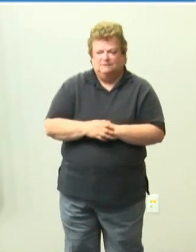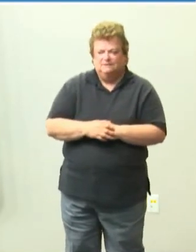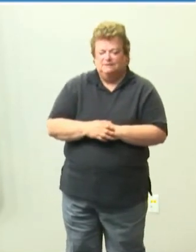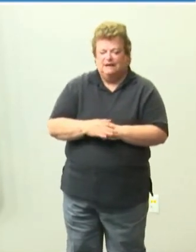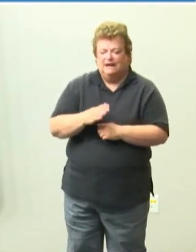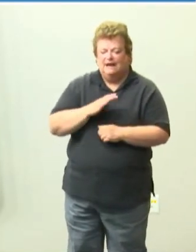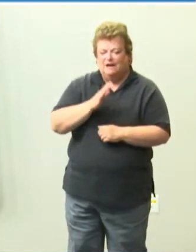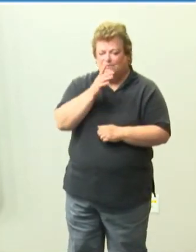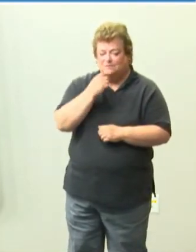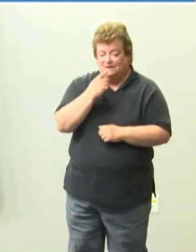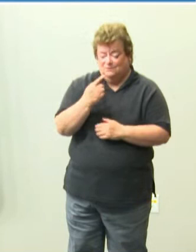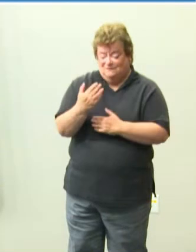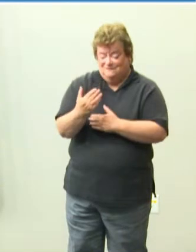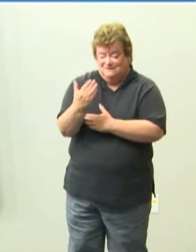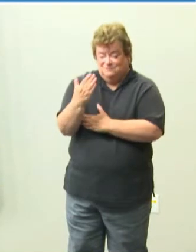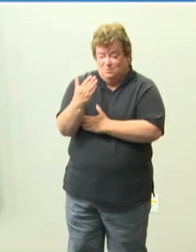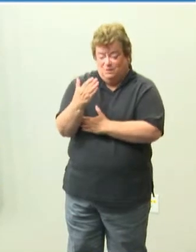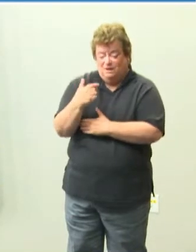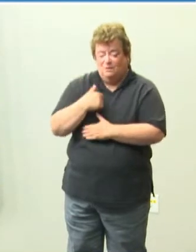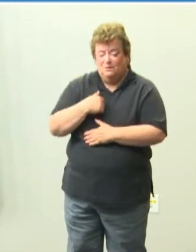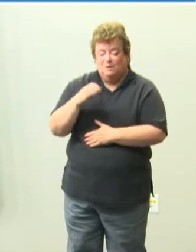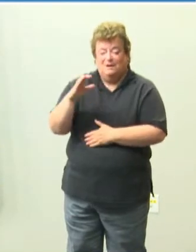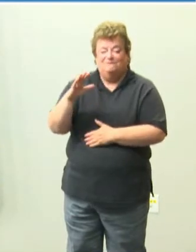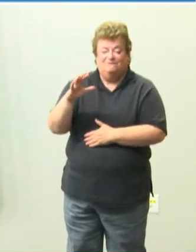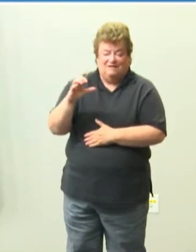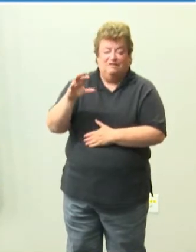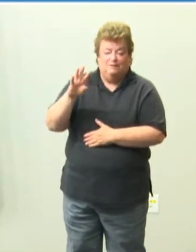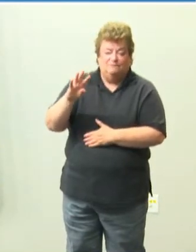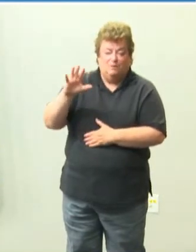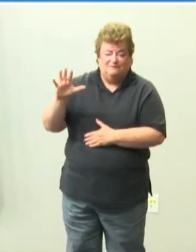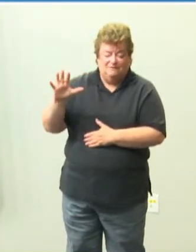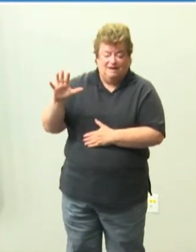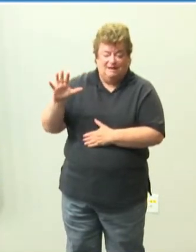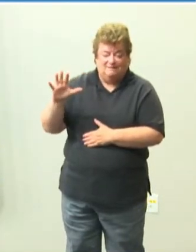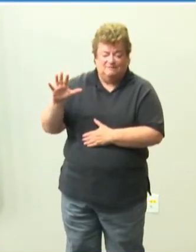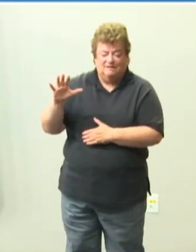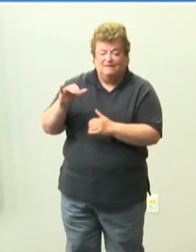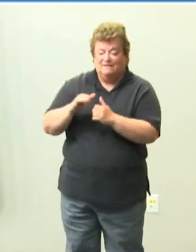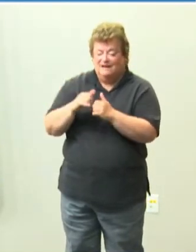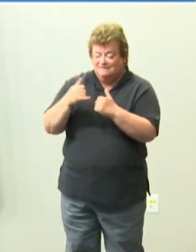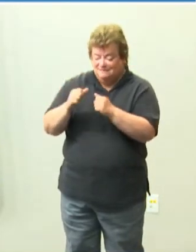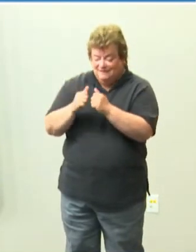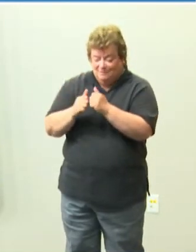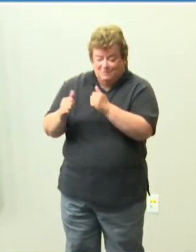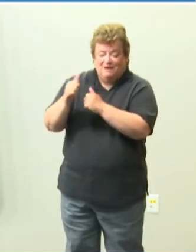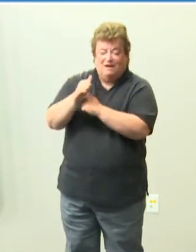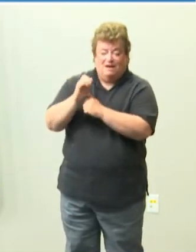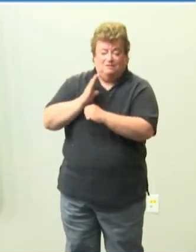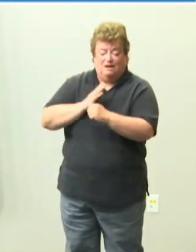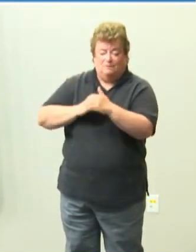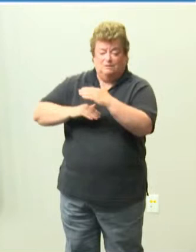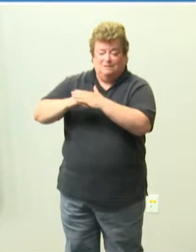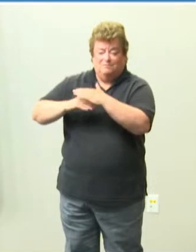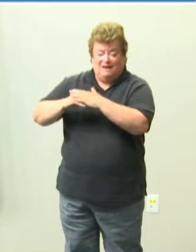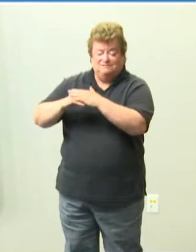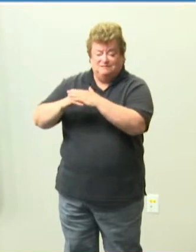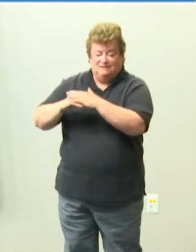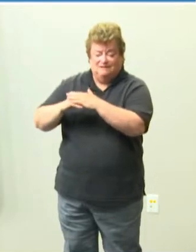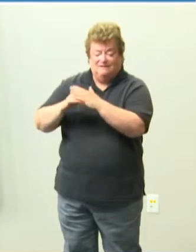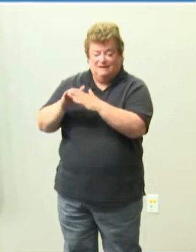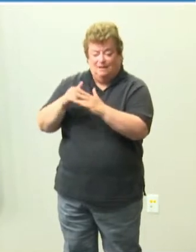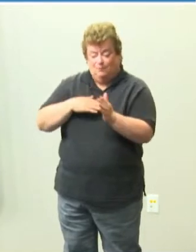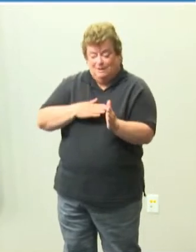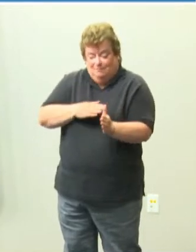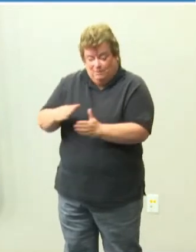I'll tell you, this morning we were at 545, beyond the capacity that we even plan to surge to